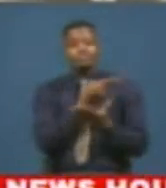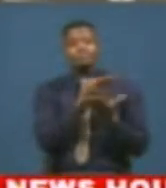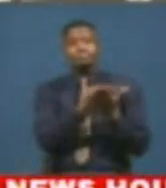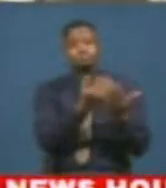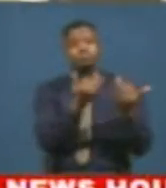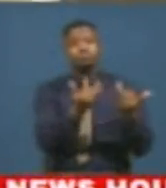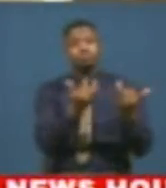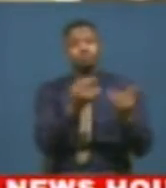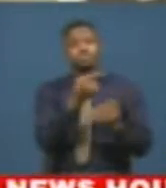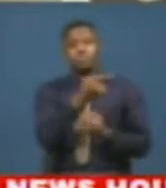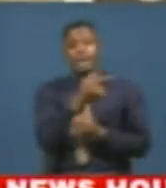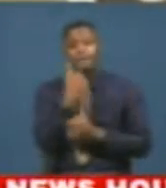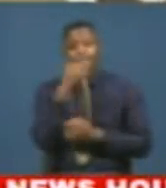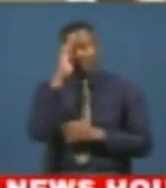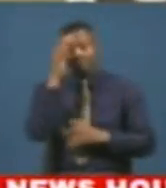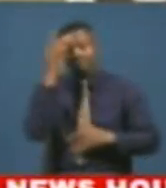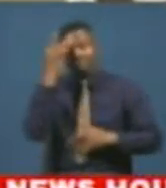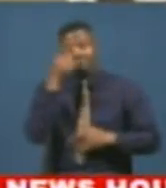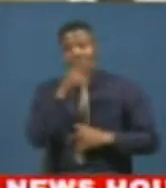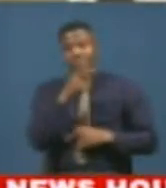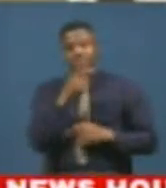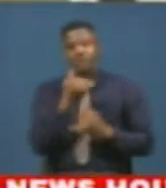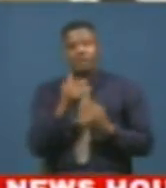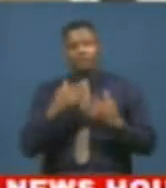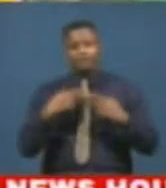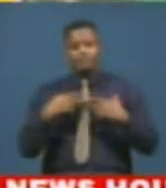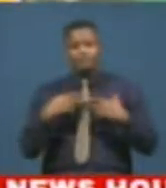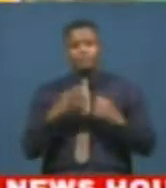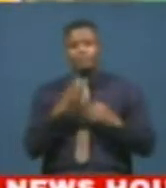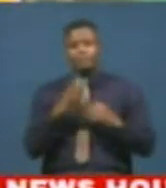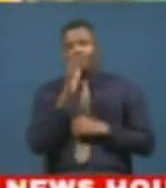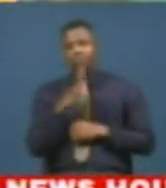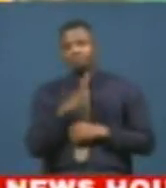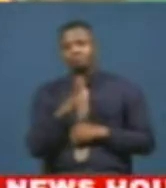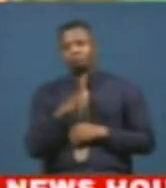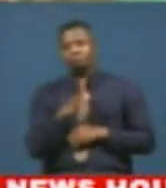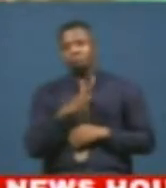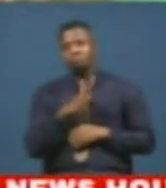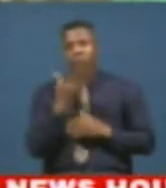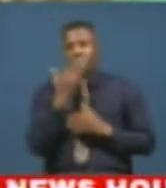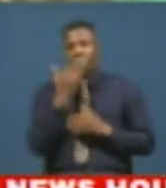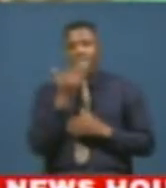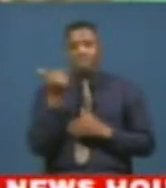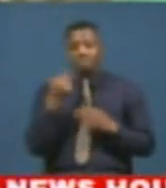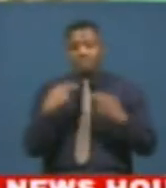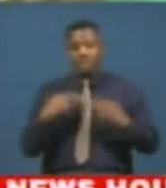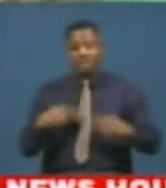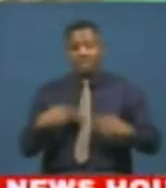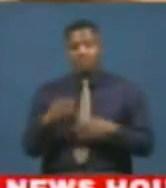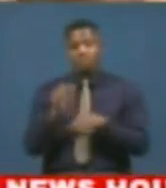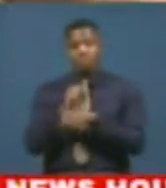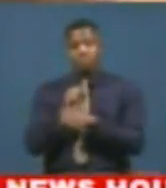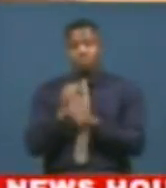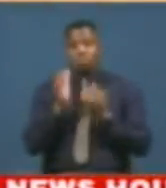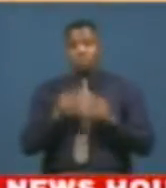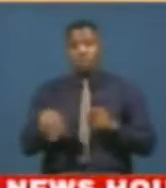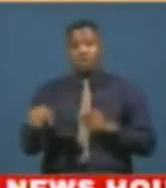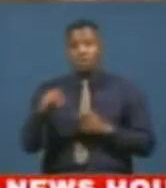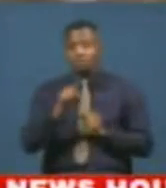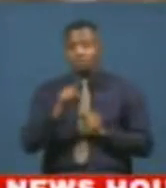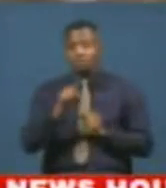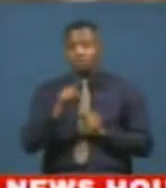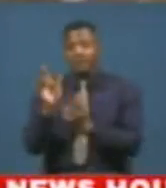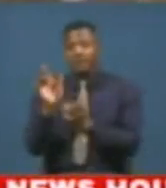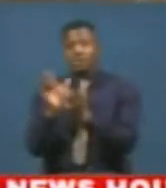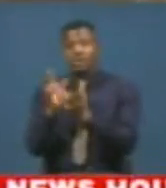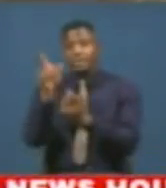say the patient is clinically stable. All the health workers at the Zebila District Hospital who came into contact